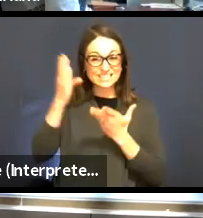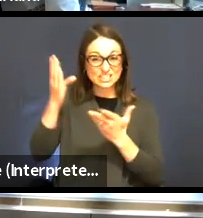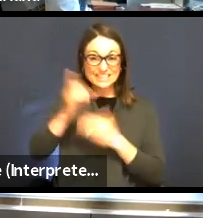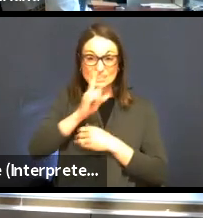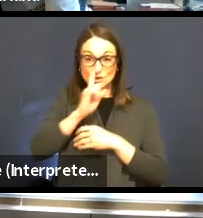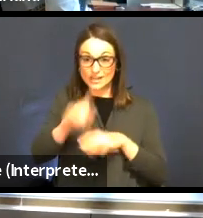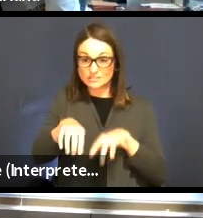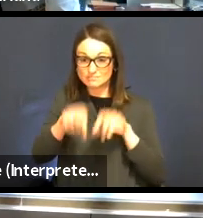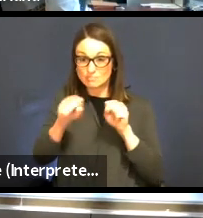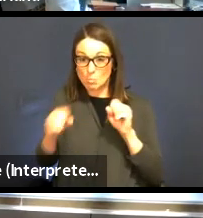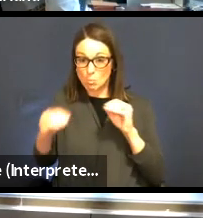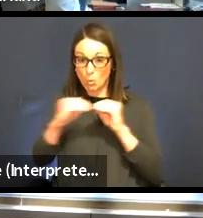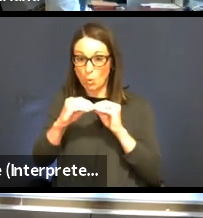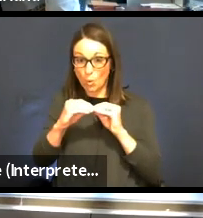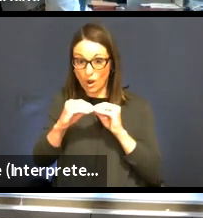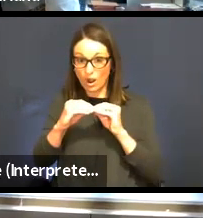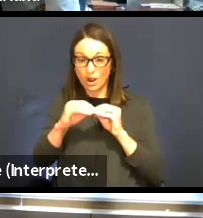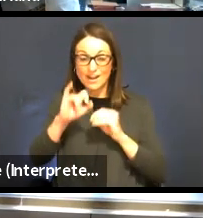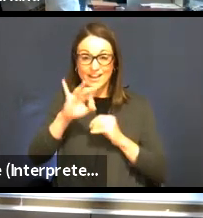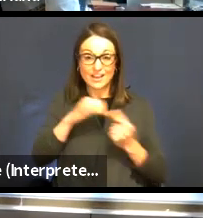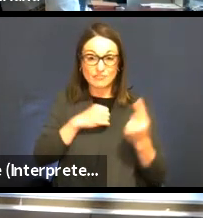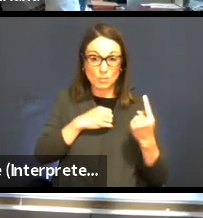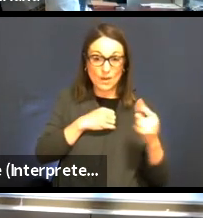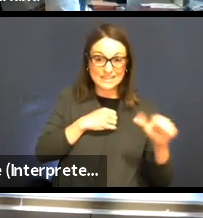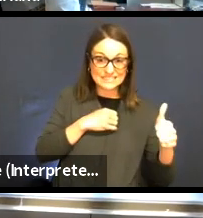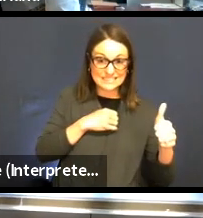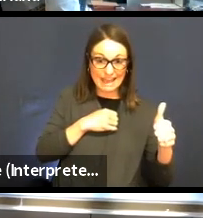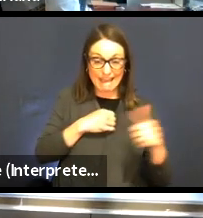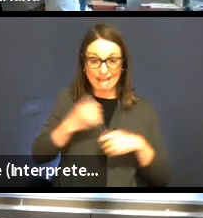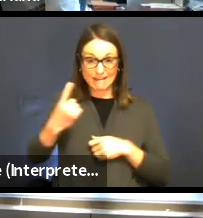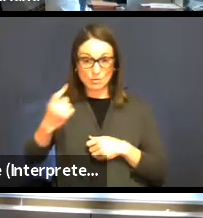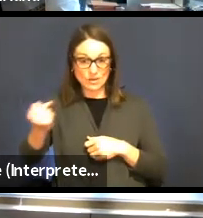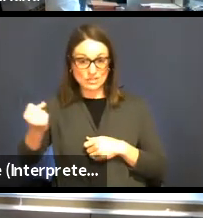taking more if one's 10 and one's 12, right?